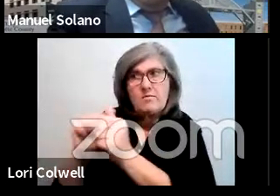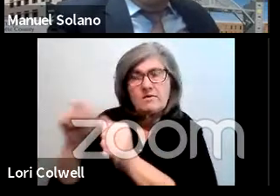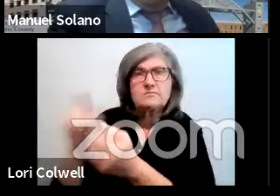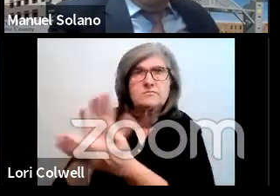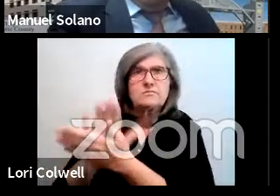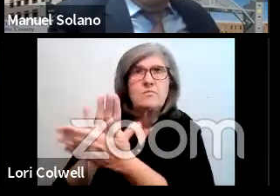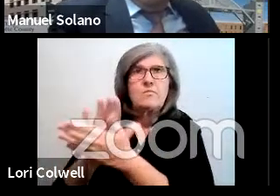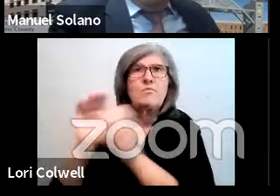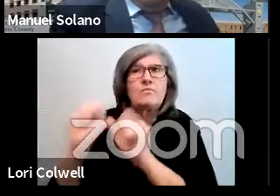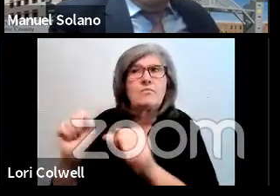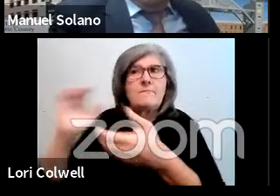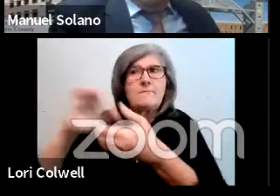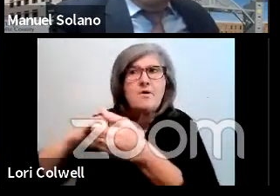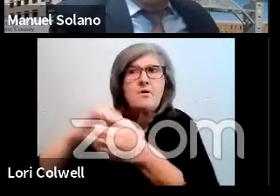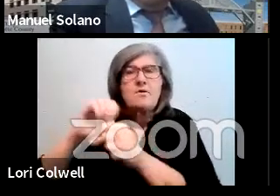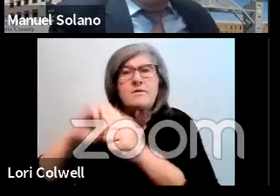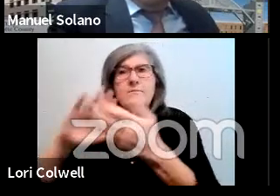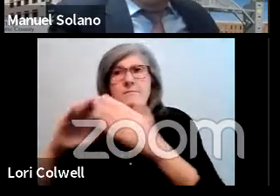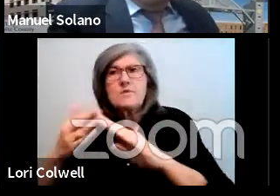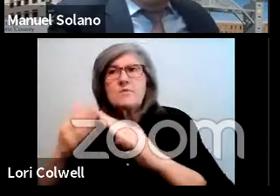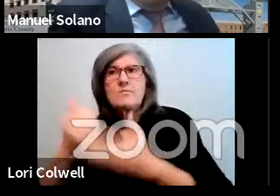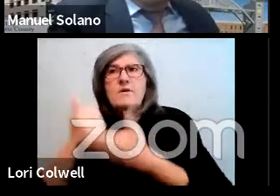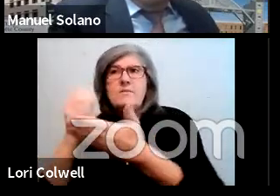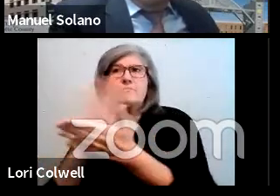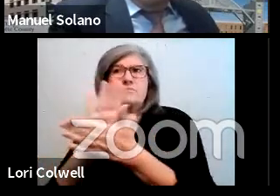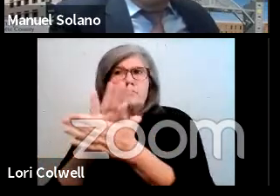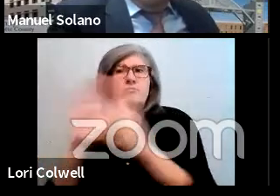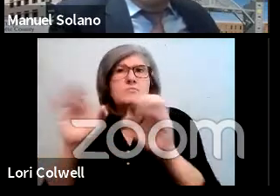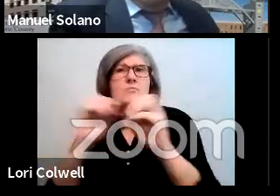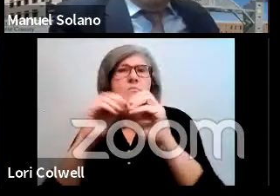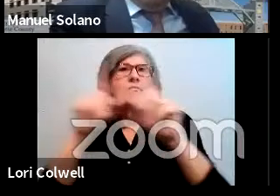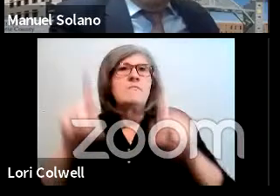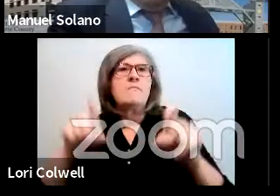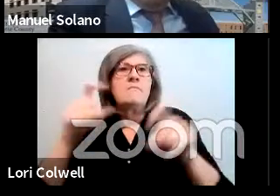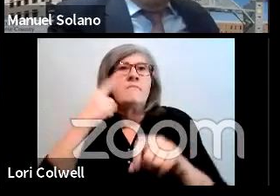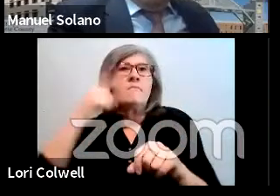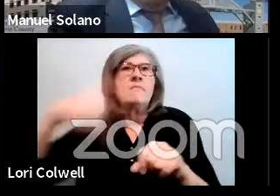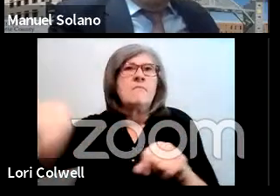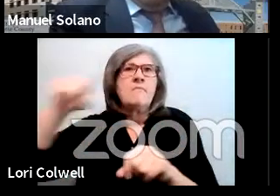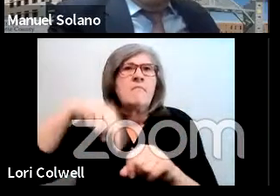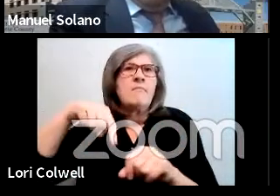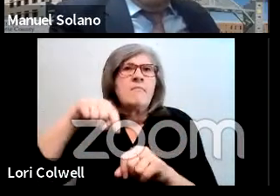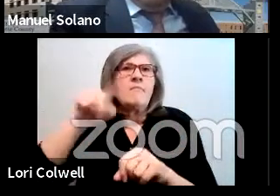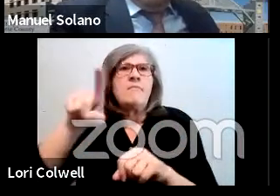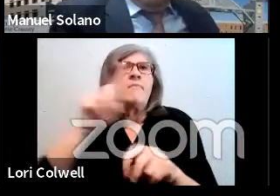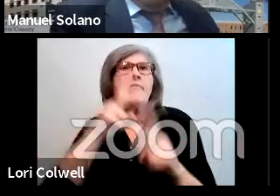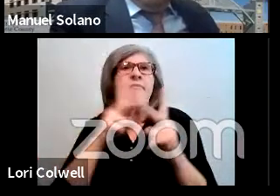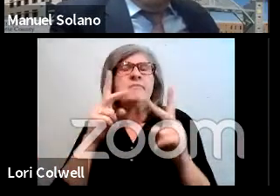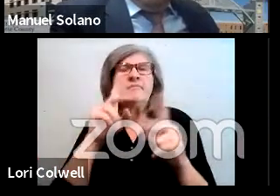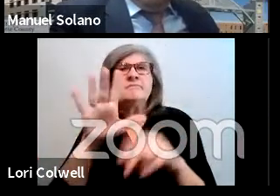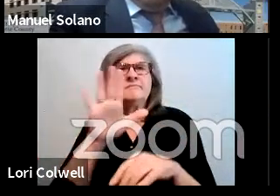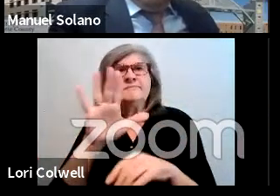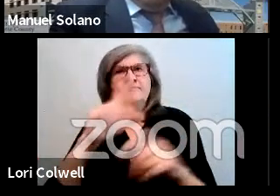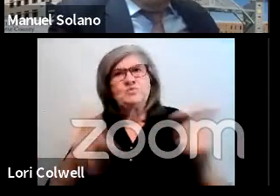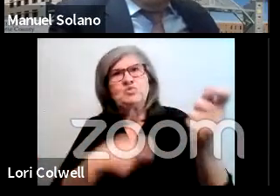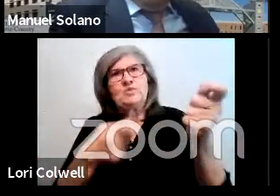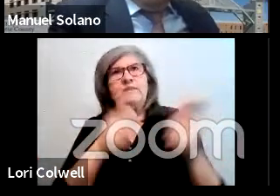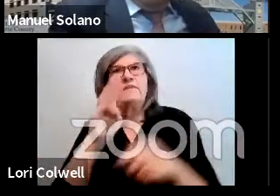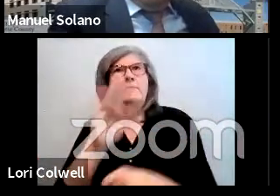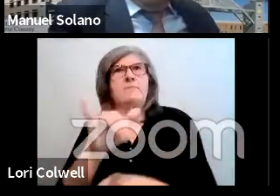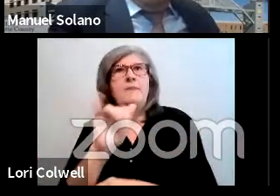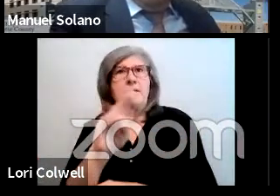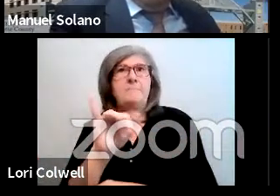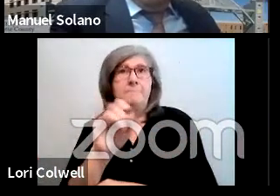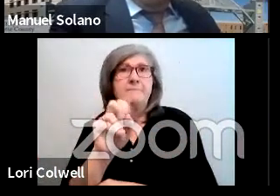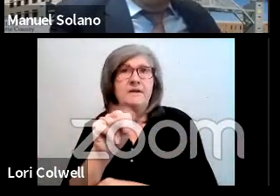they partner with communities to help schools do testing? For them, they're very mission driven, and they are